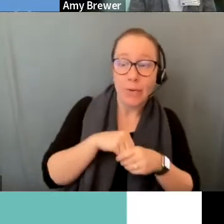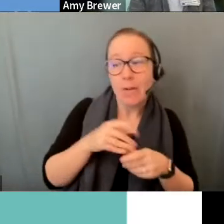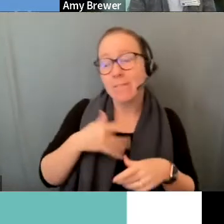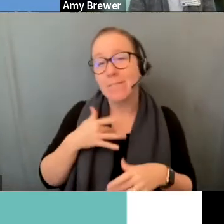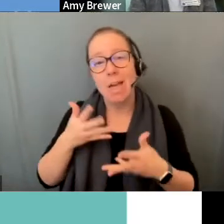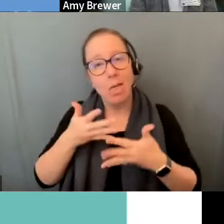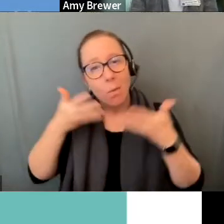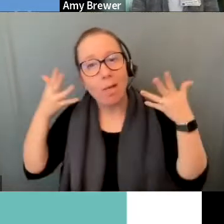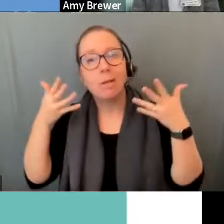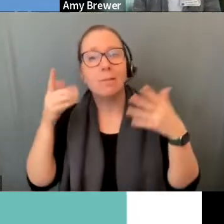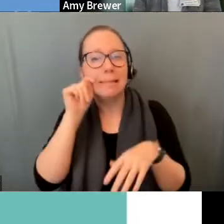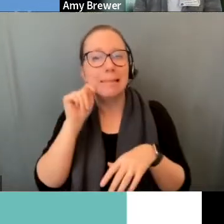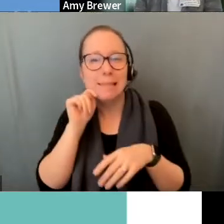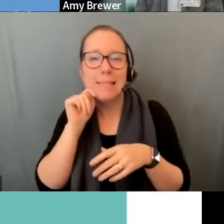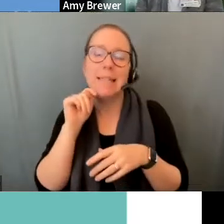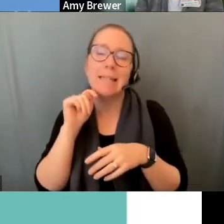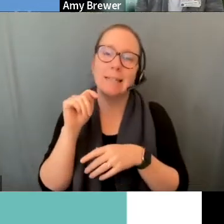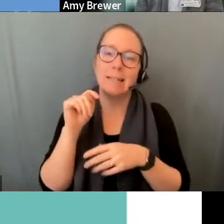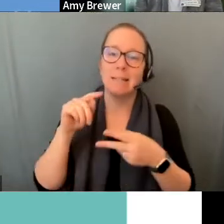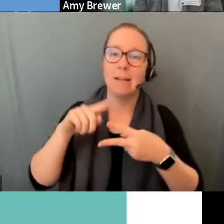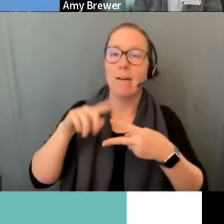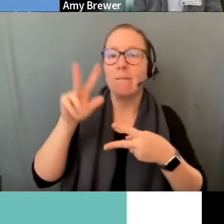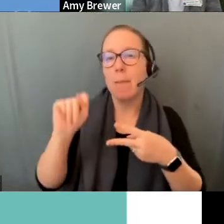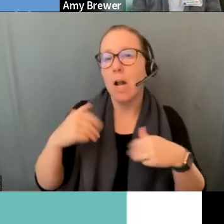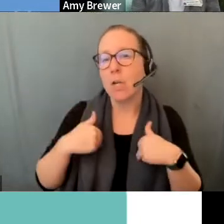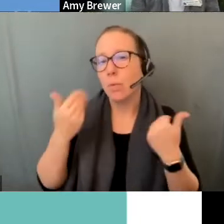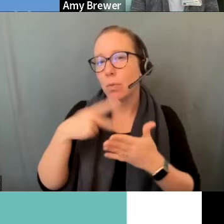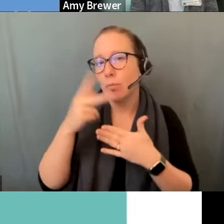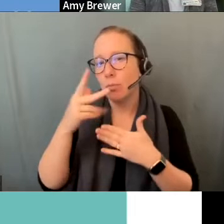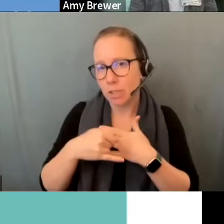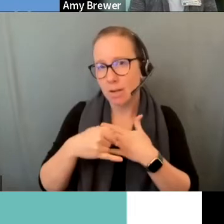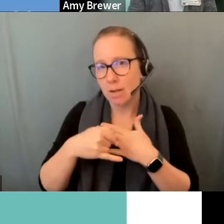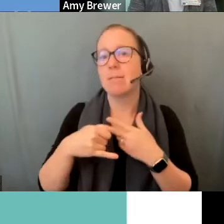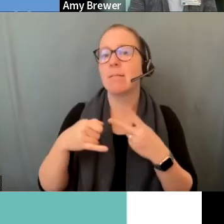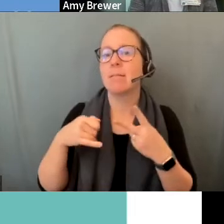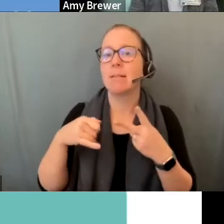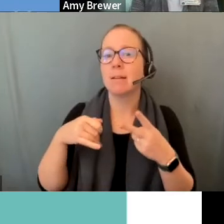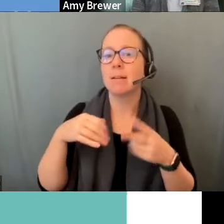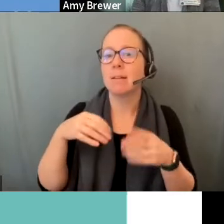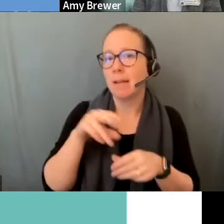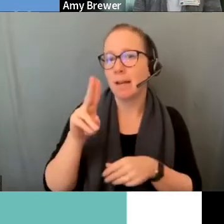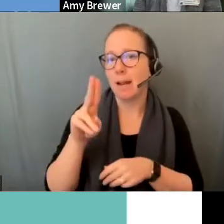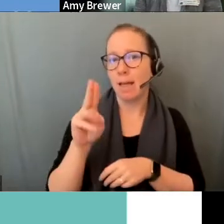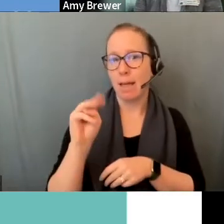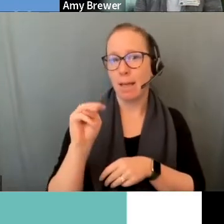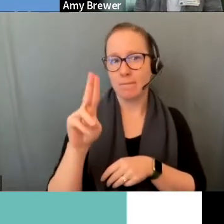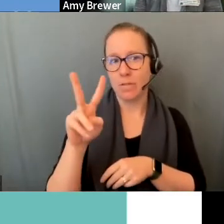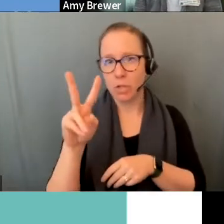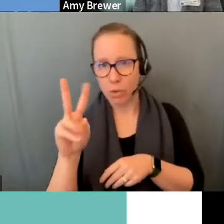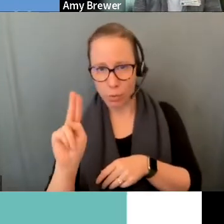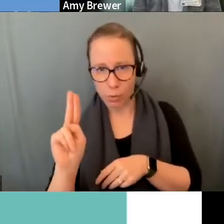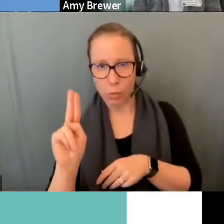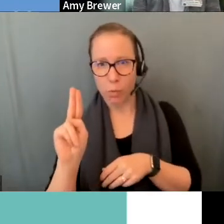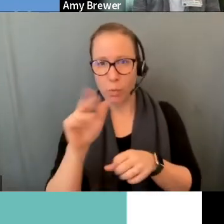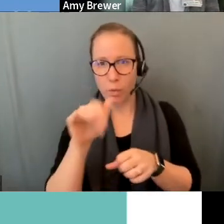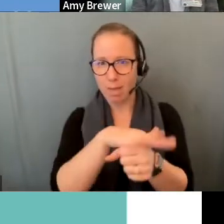Teen Institute, the Vermont Youth Project, which is busy in the MVU, Richford, and Enosburg areas. They